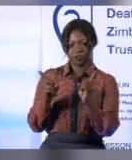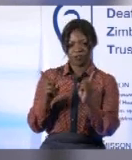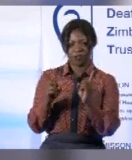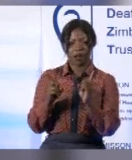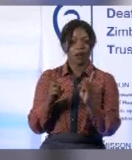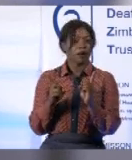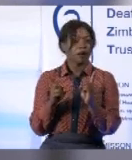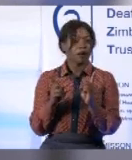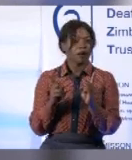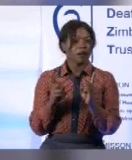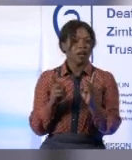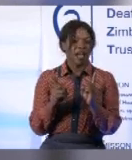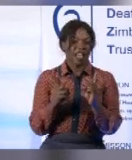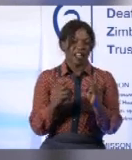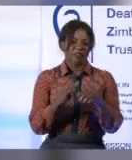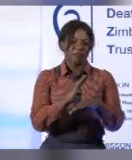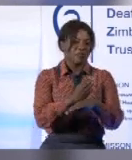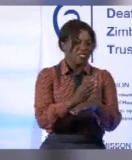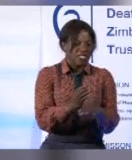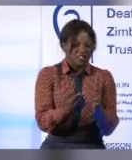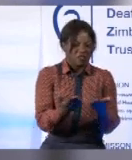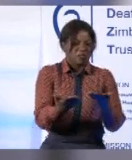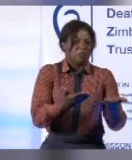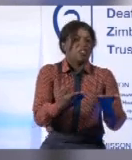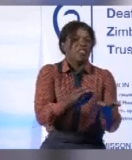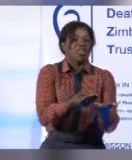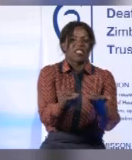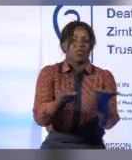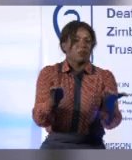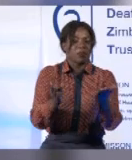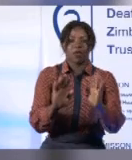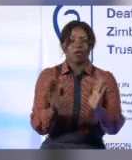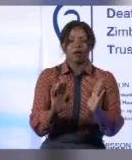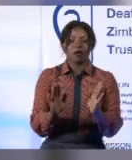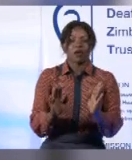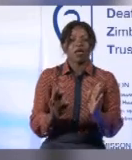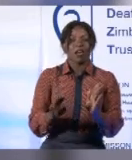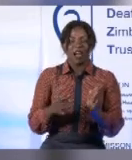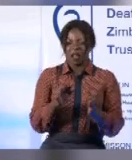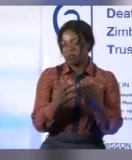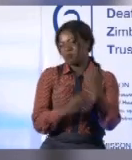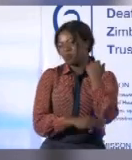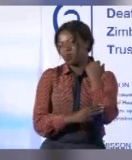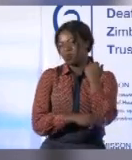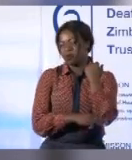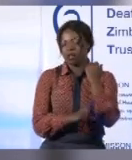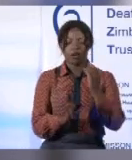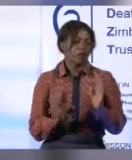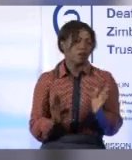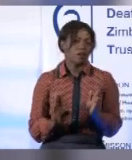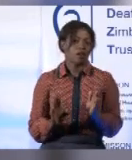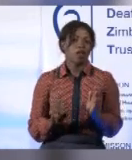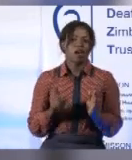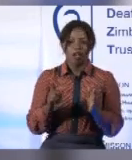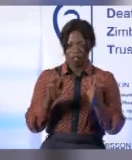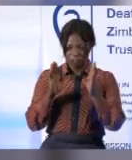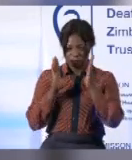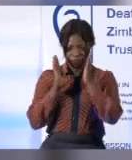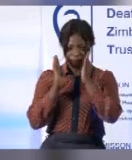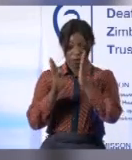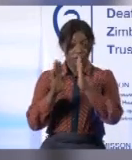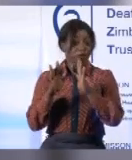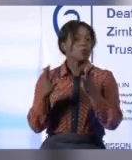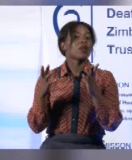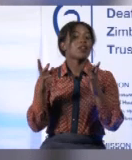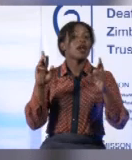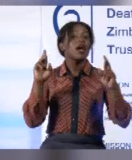with Varkutengesa Pamsika or those who have low profiles. But so there's a class issue coming in there? Yeah, there's a class issue coming there. So